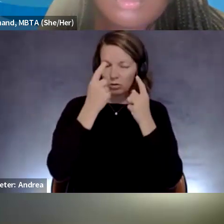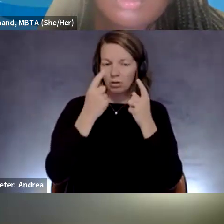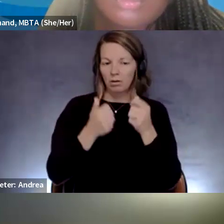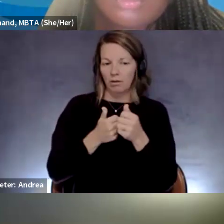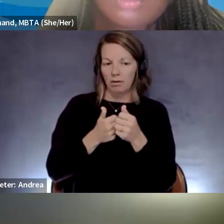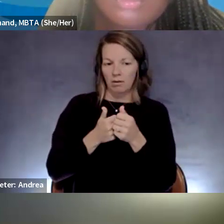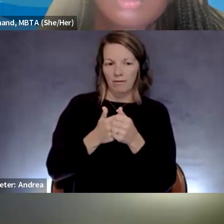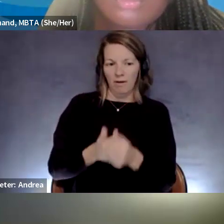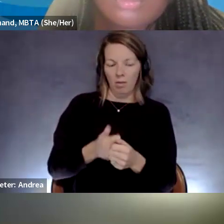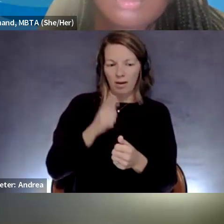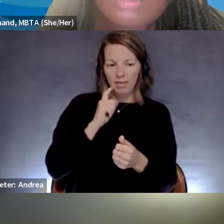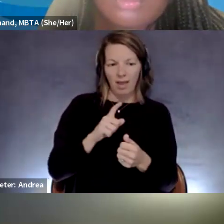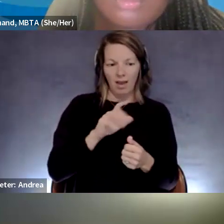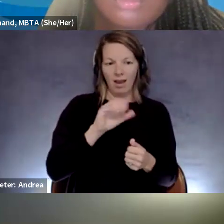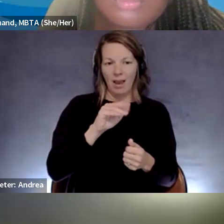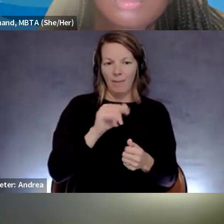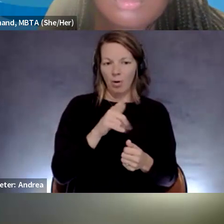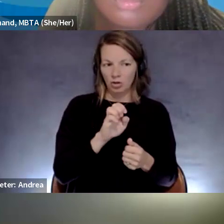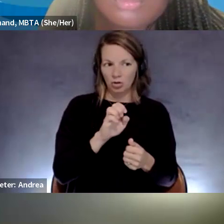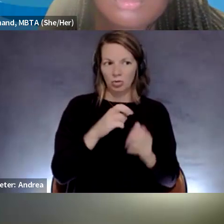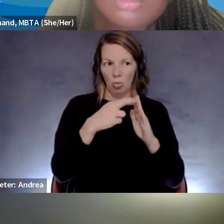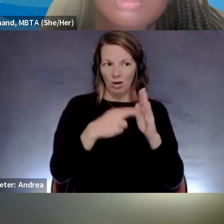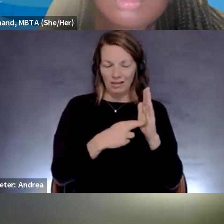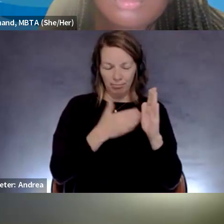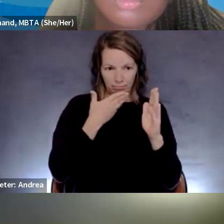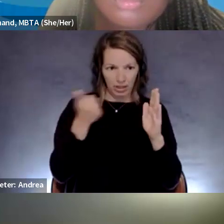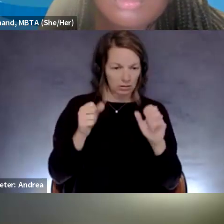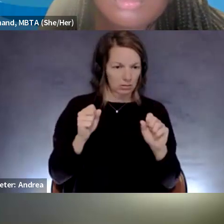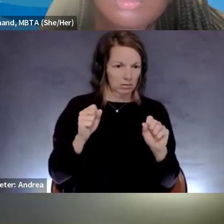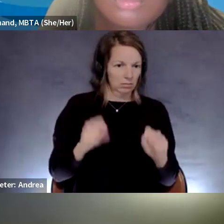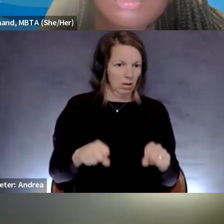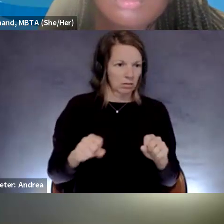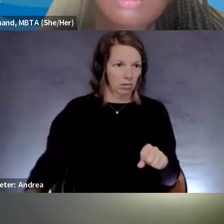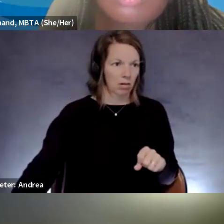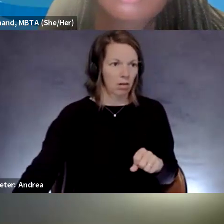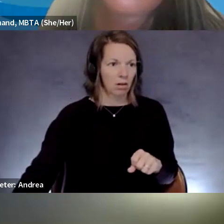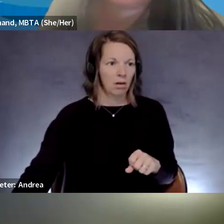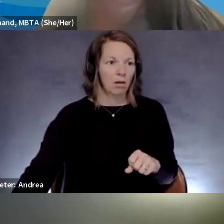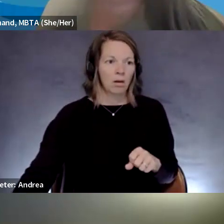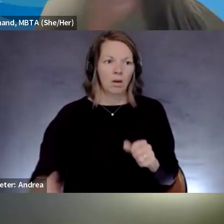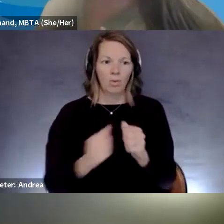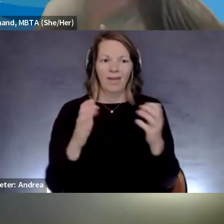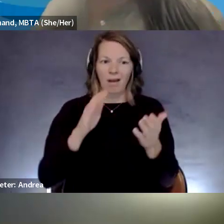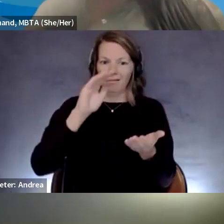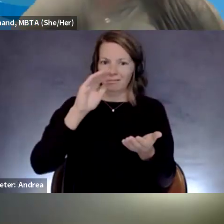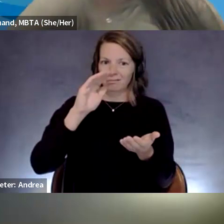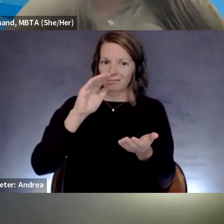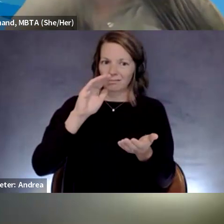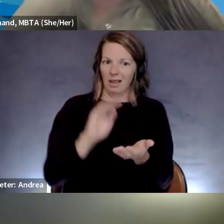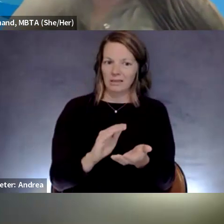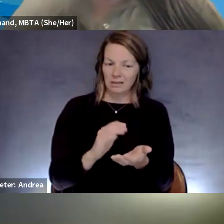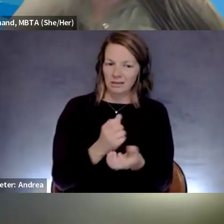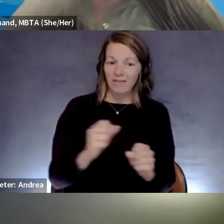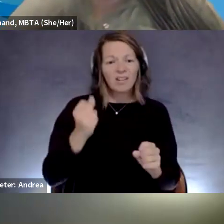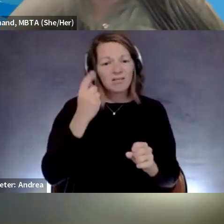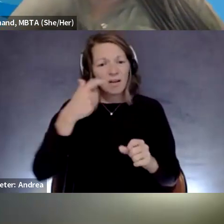following the Cambridge ordinance as best as possible without compromising on safety for things like welding,